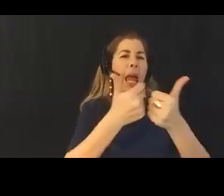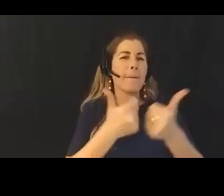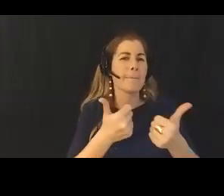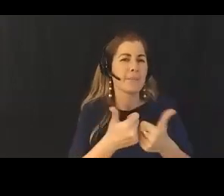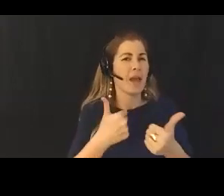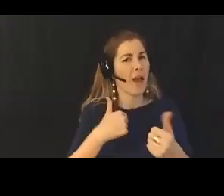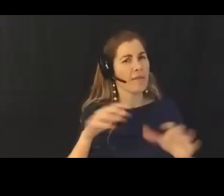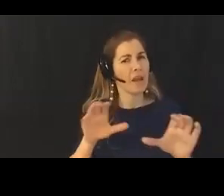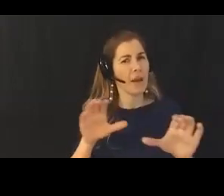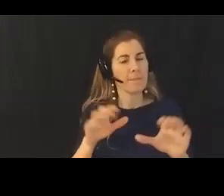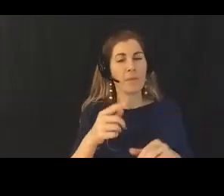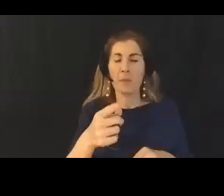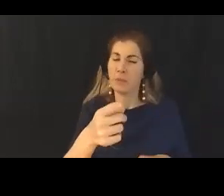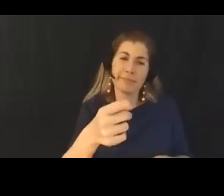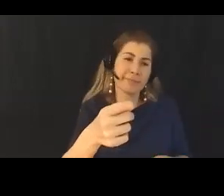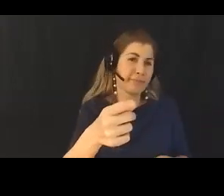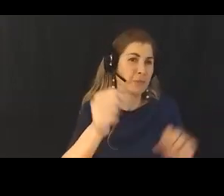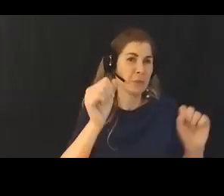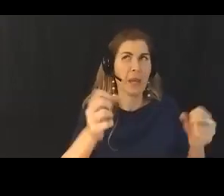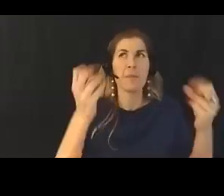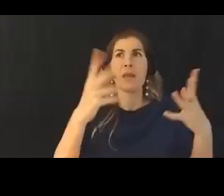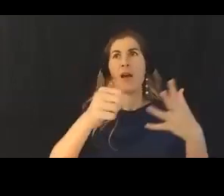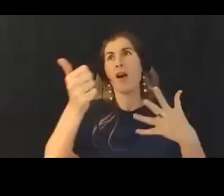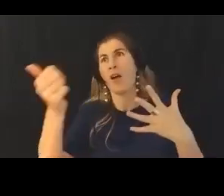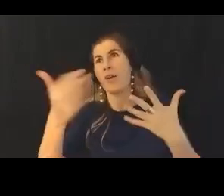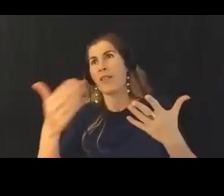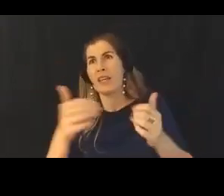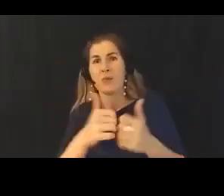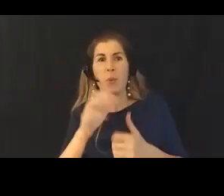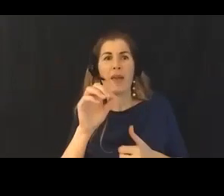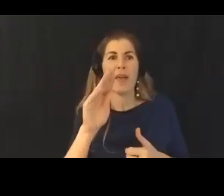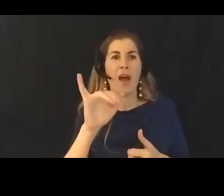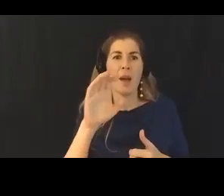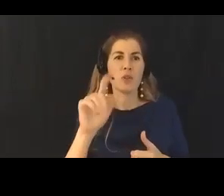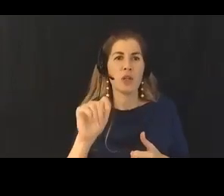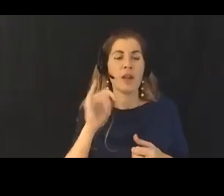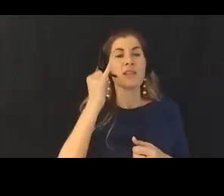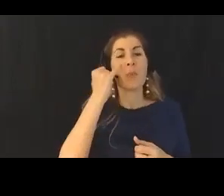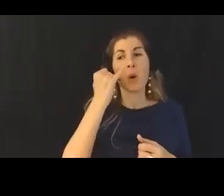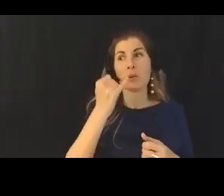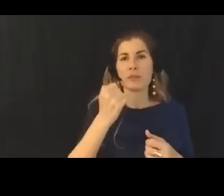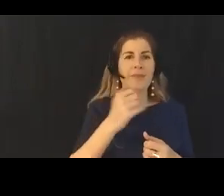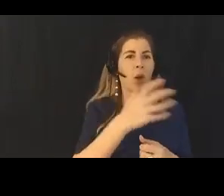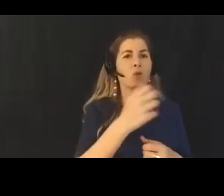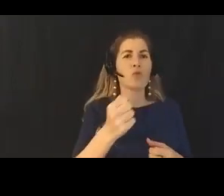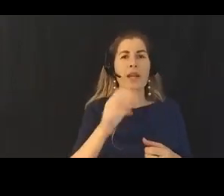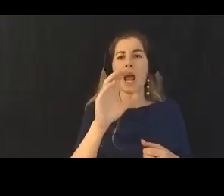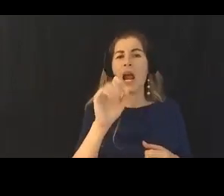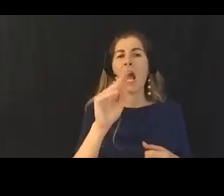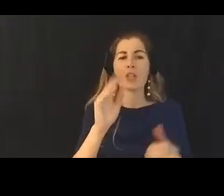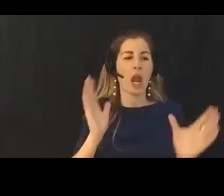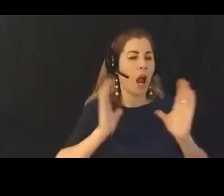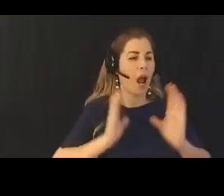but you can do lots of things with objects, right? So even, you know, if the challenge is to go grab a costume piece, a scarf,